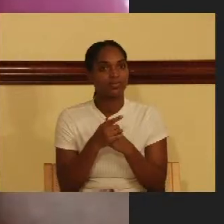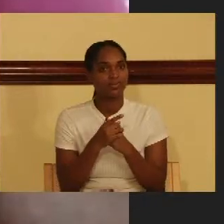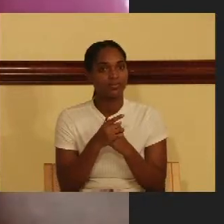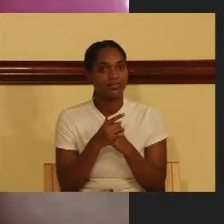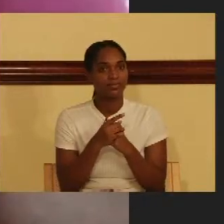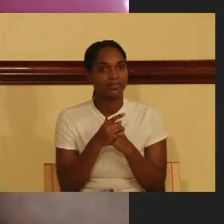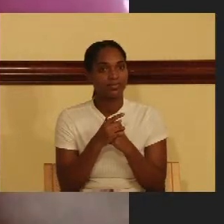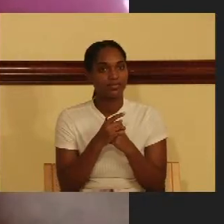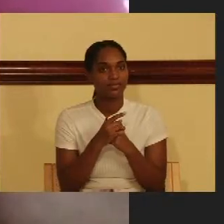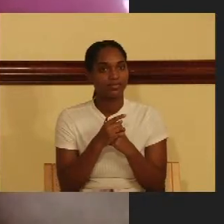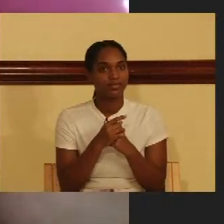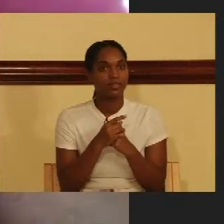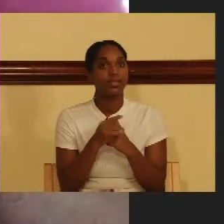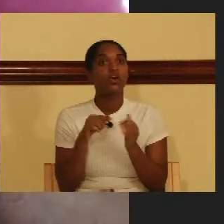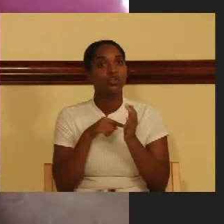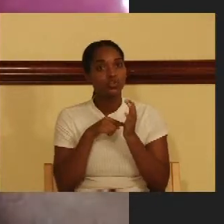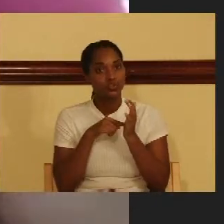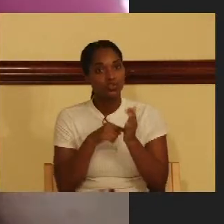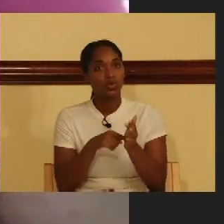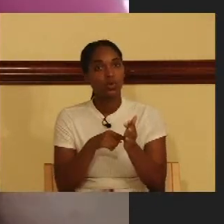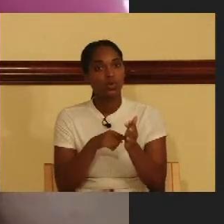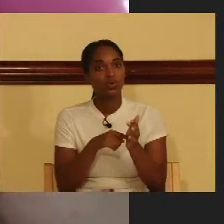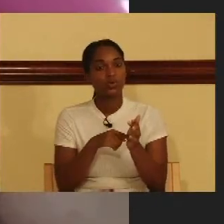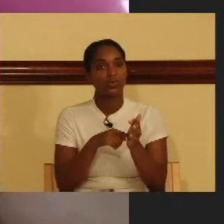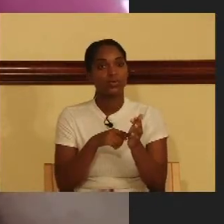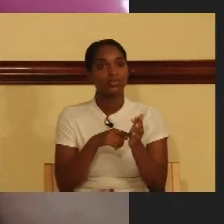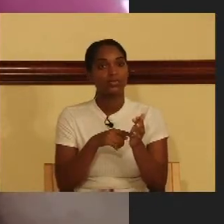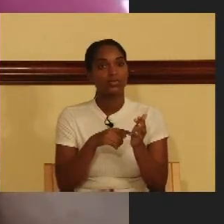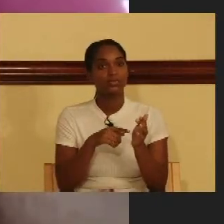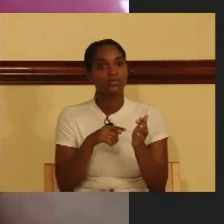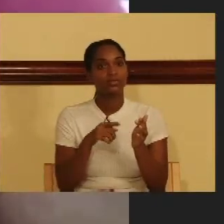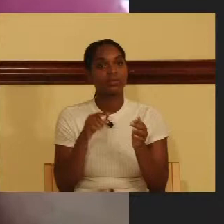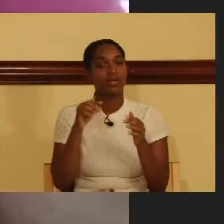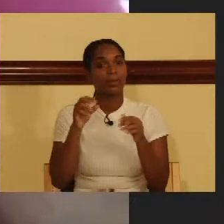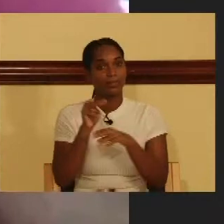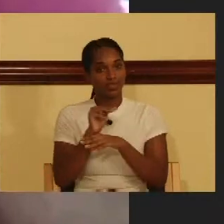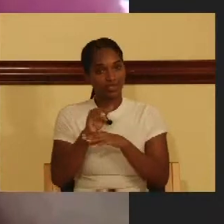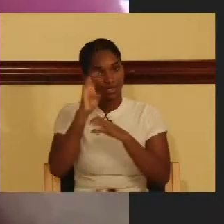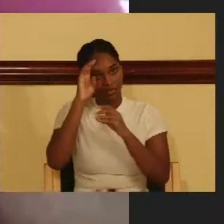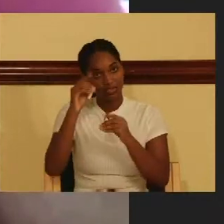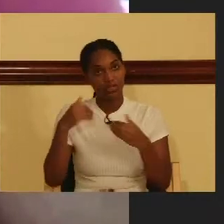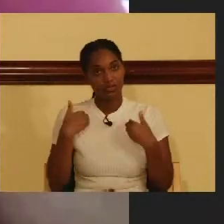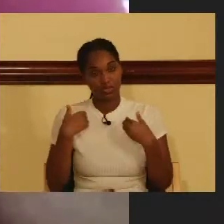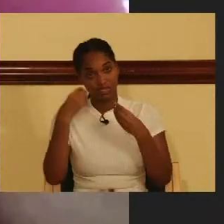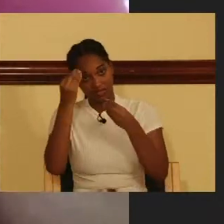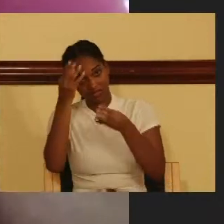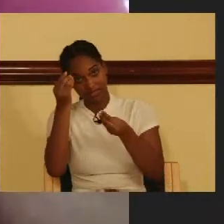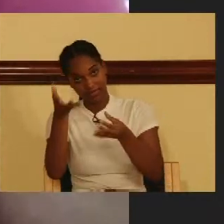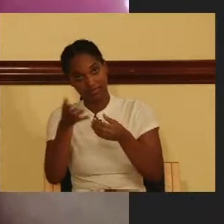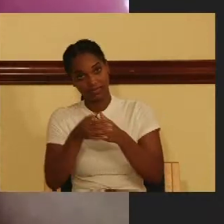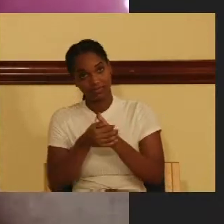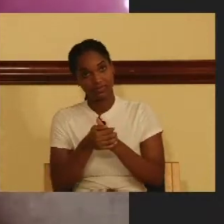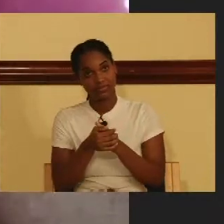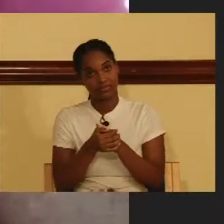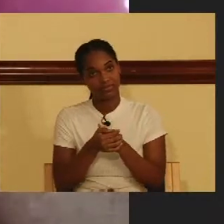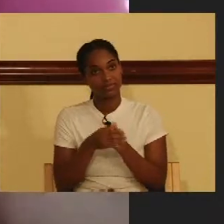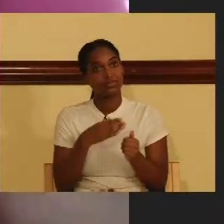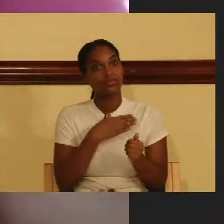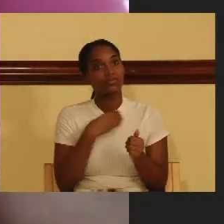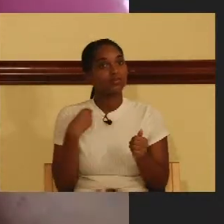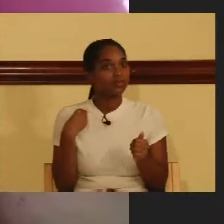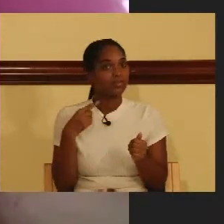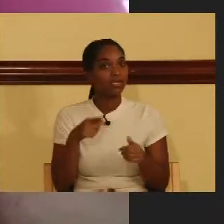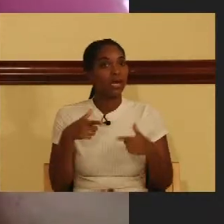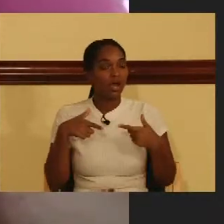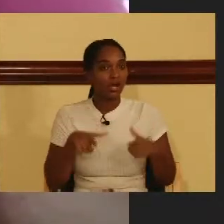It shows inclusivity, particularly within the Ministry of Education, Youth and Information, and it